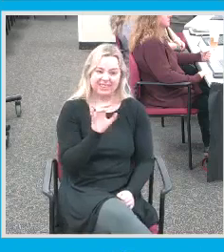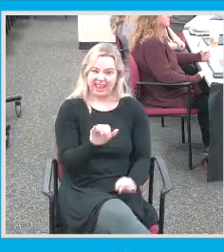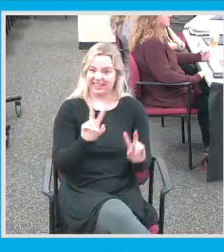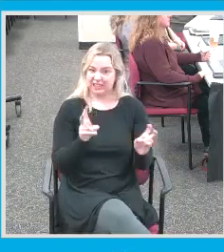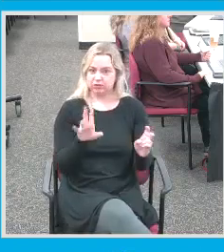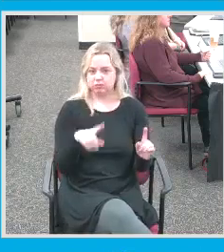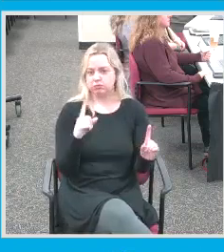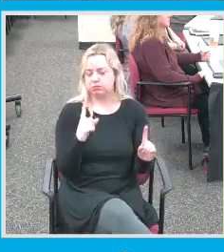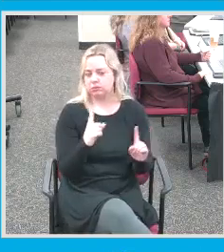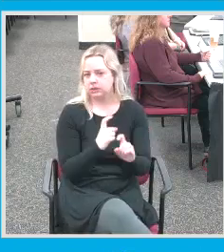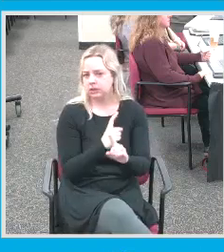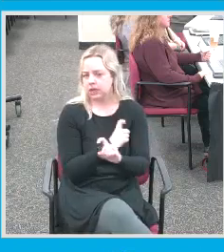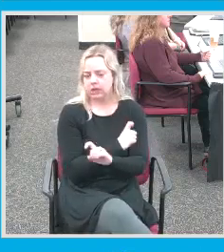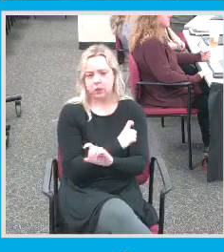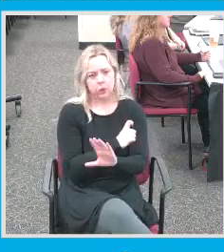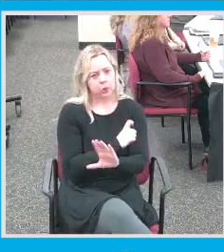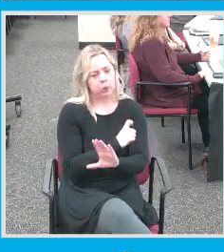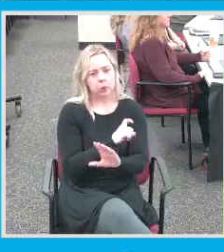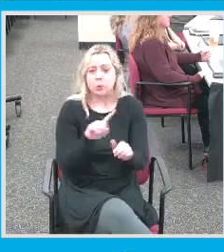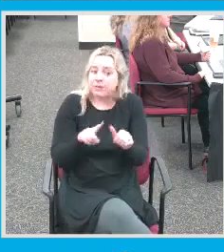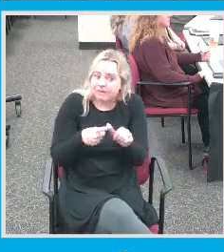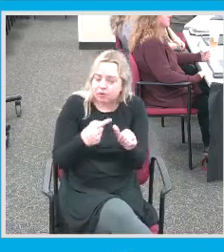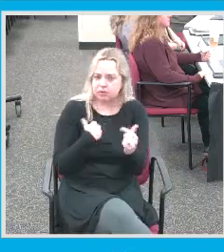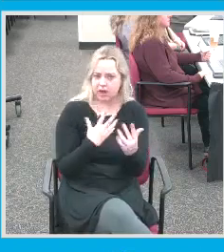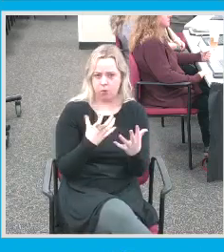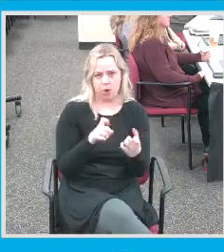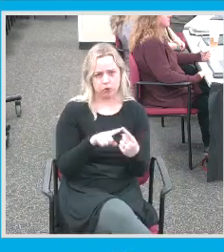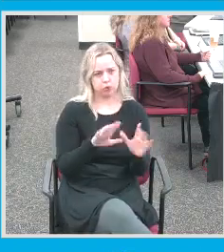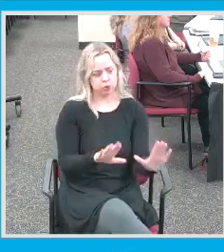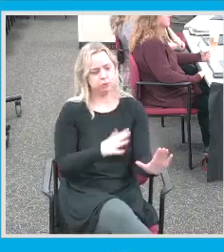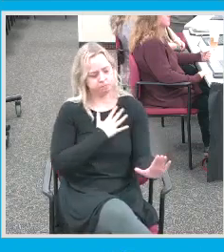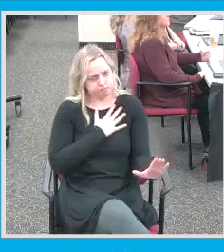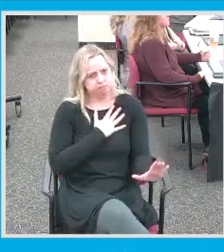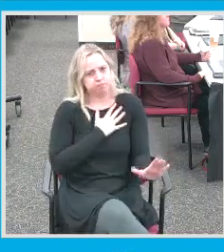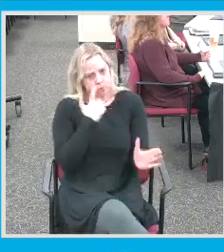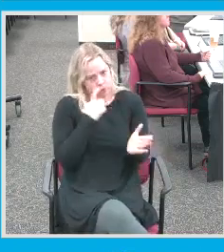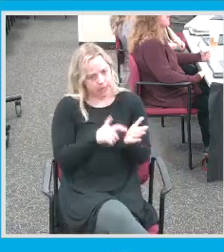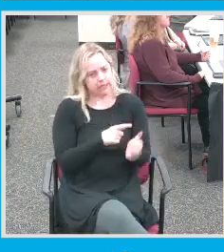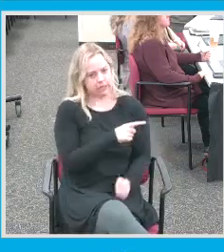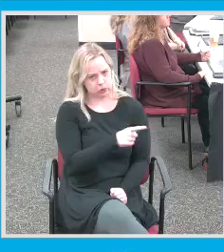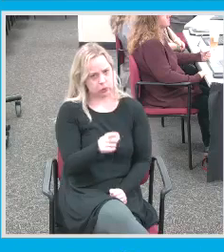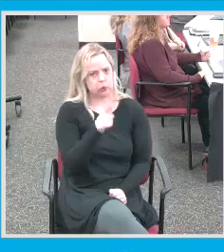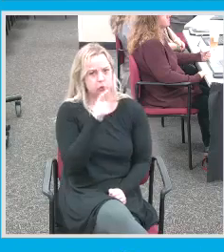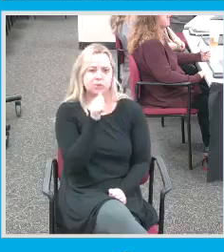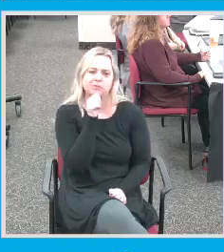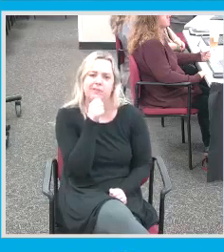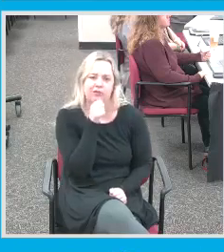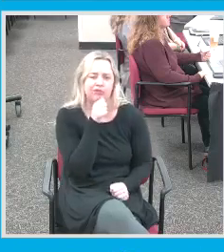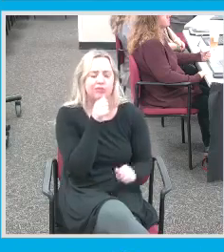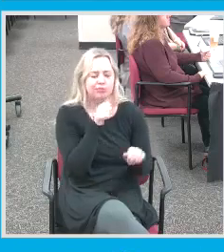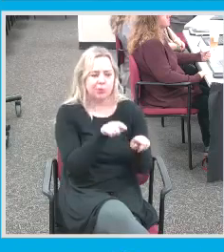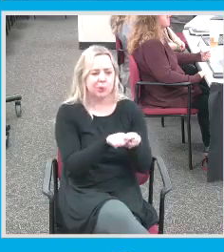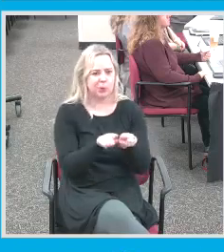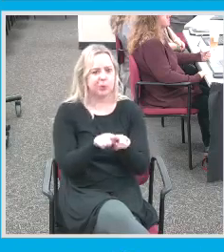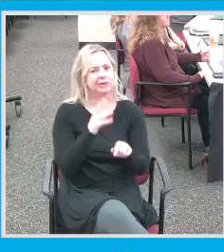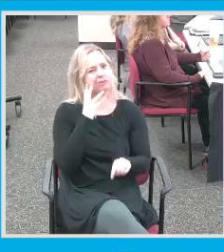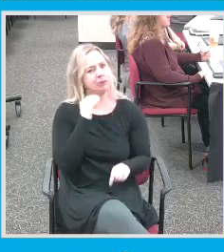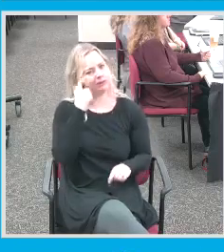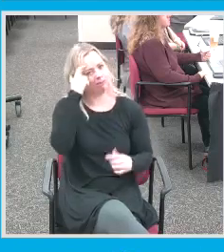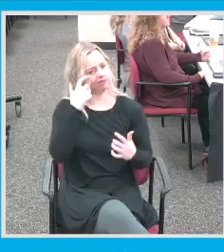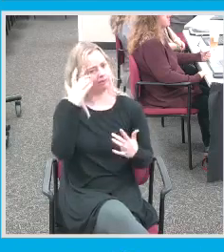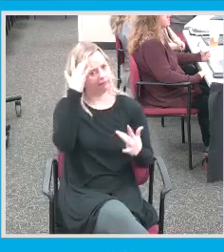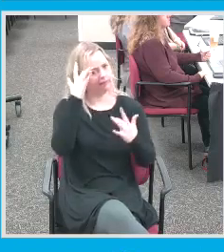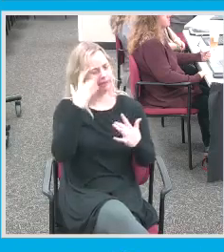issue, I just wanted to acknowledge our suicide loss survivors and those living with mental illness. So I'm here to talk